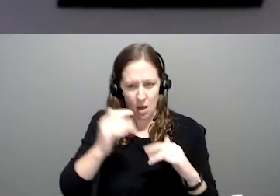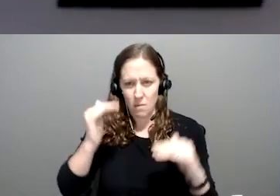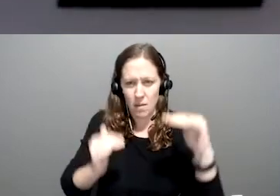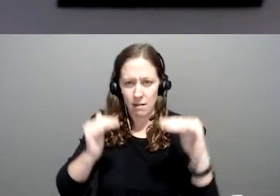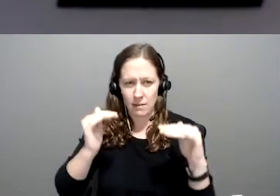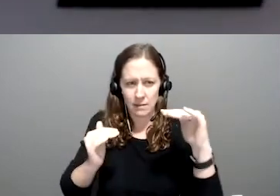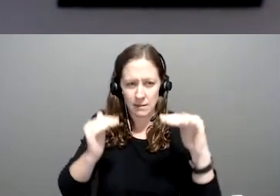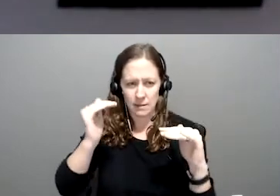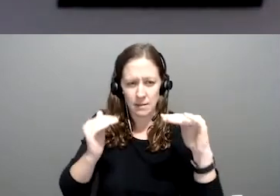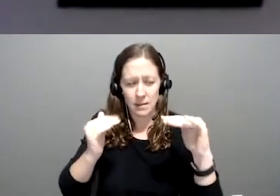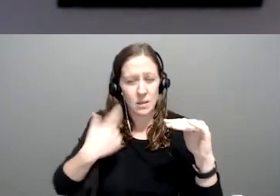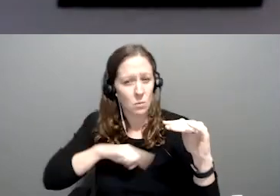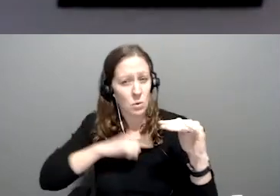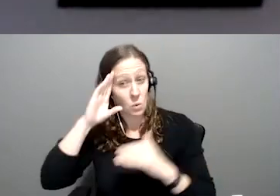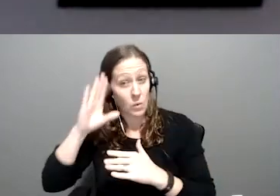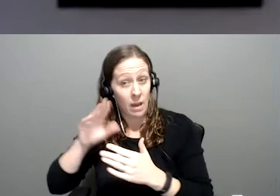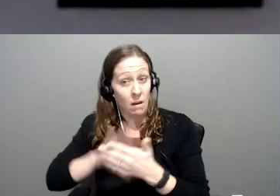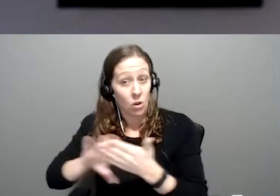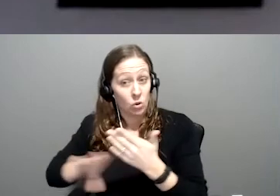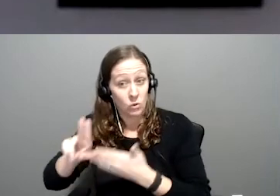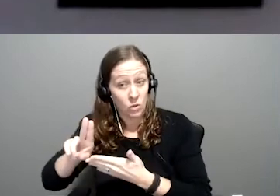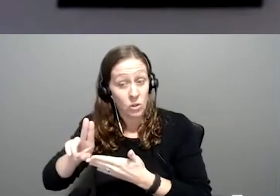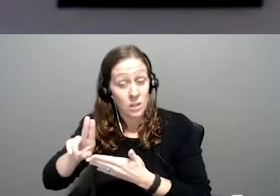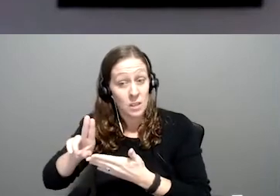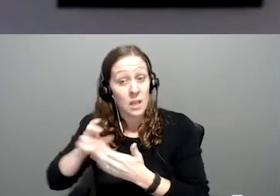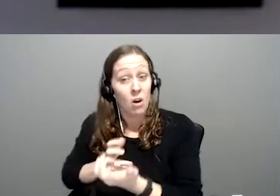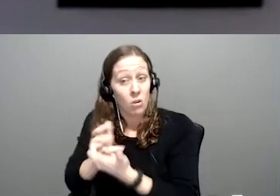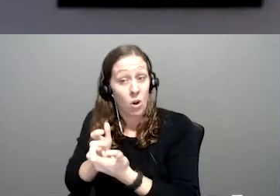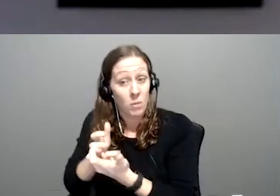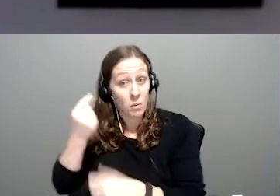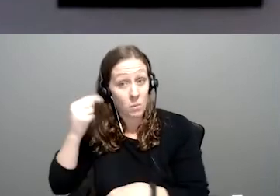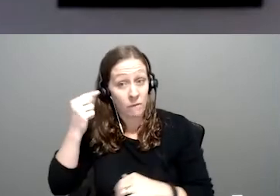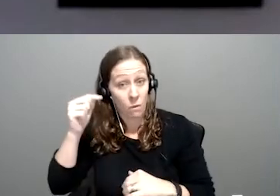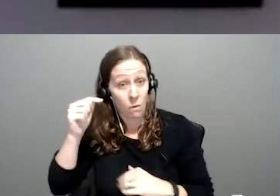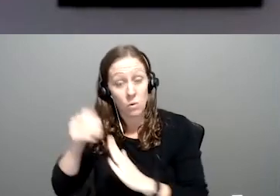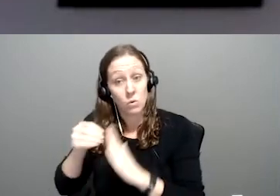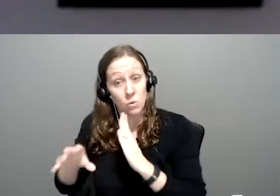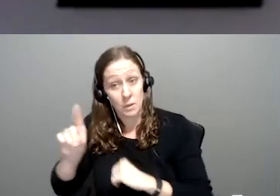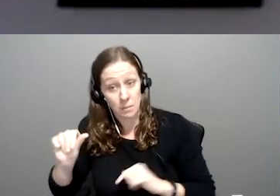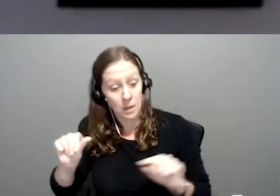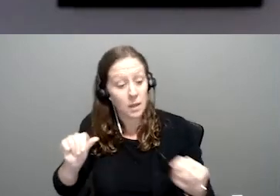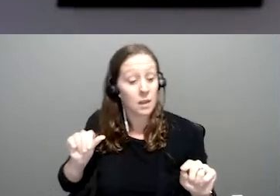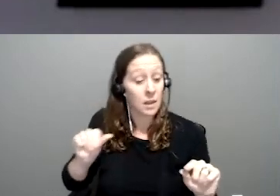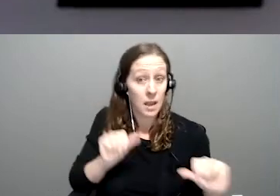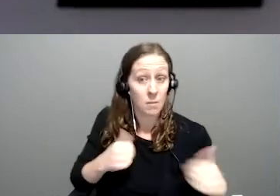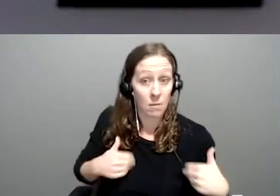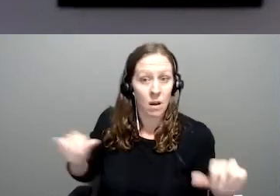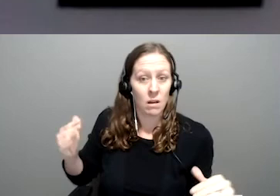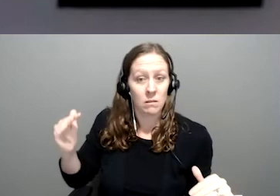process in post-secondary that the whole point of accommodations is to bring students with disabilities back to a level playing field with other